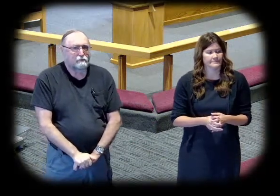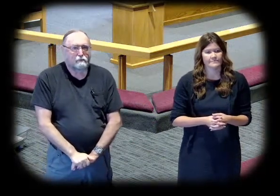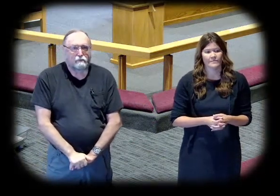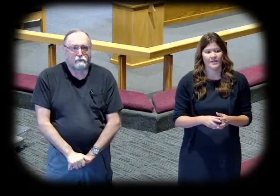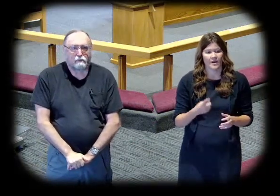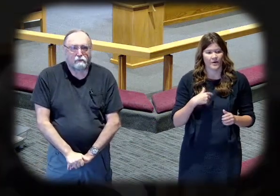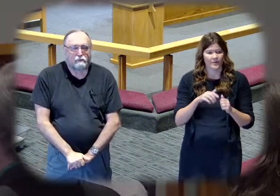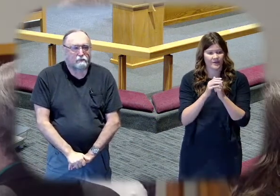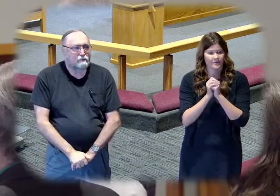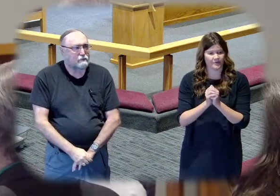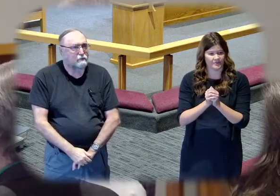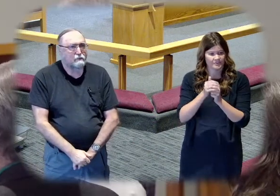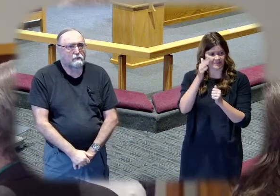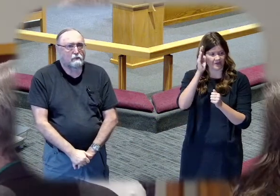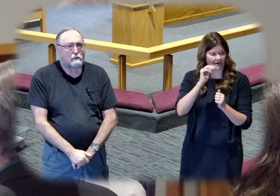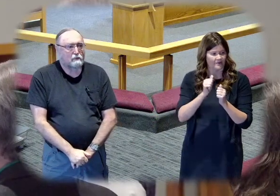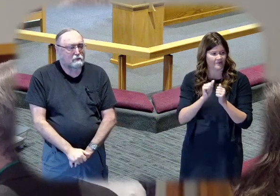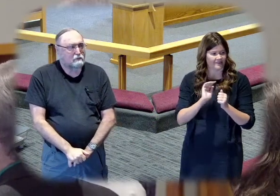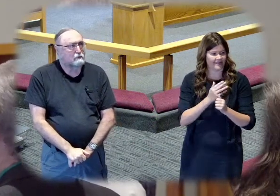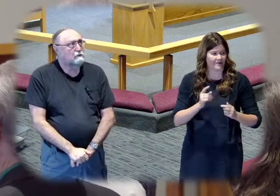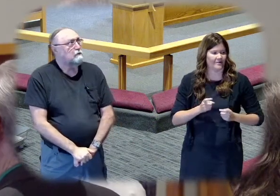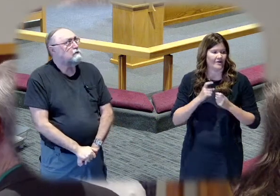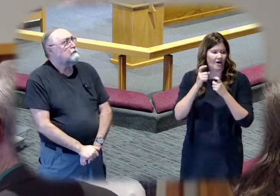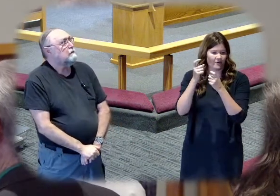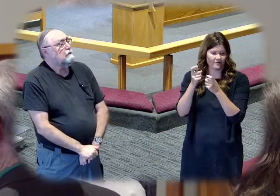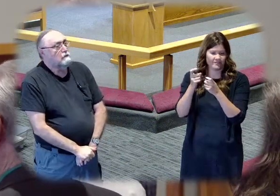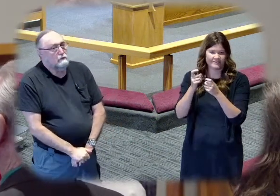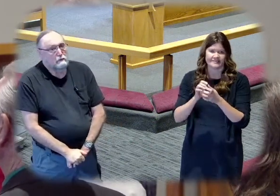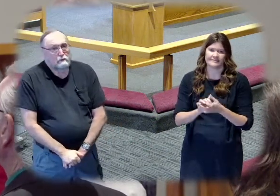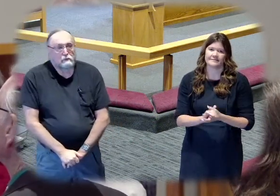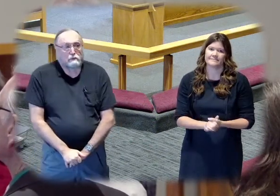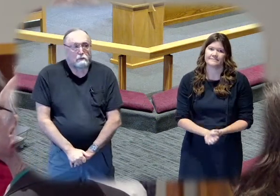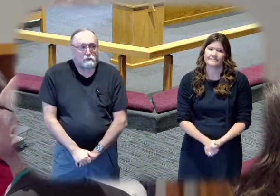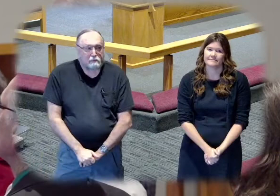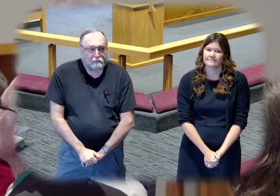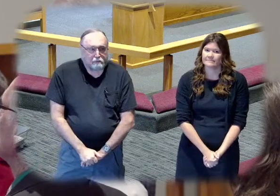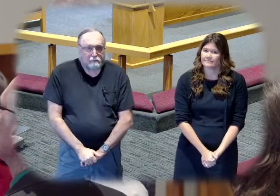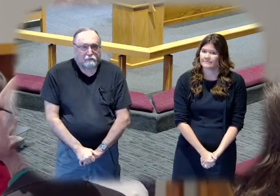Amen. We worship God with our tithes and our offerings.